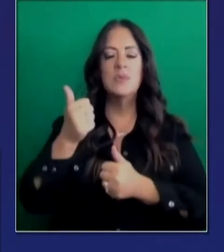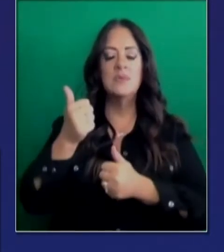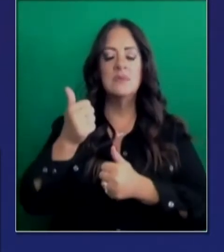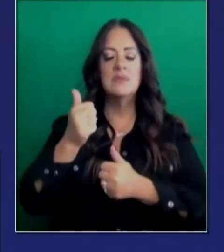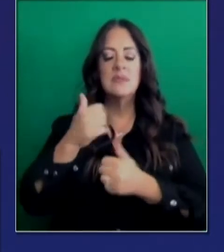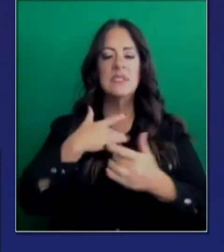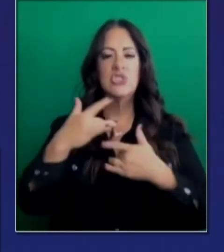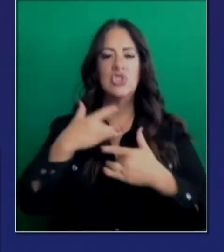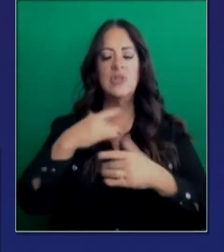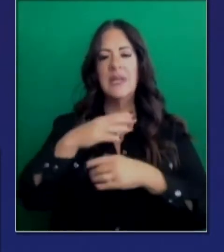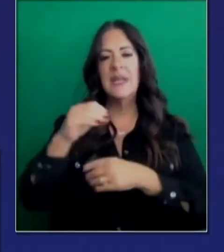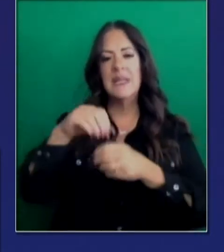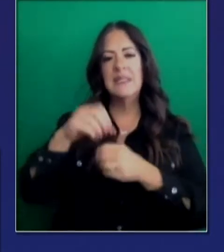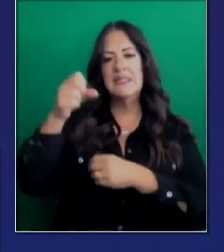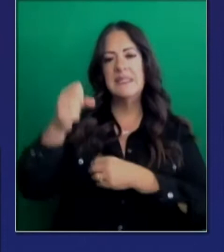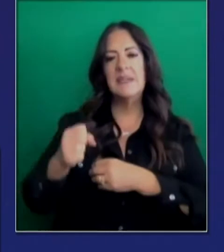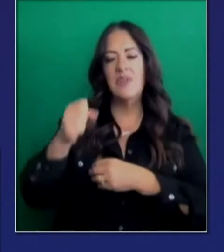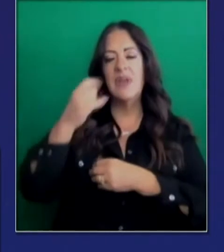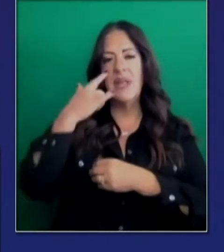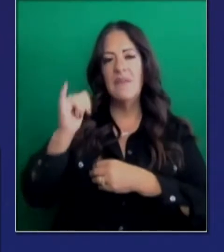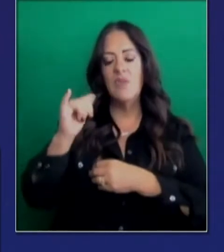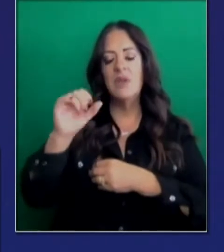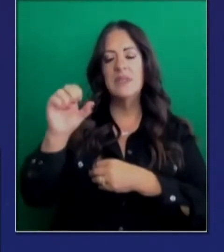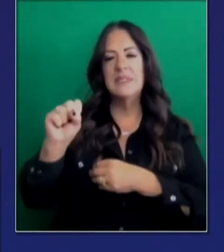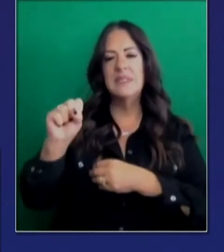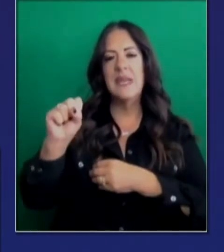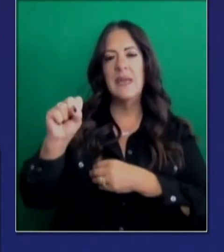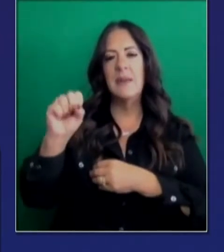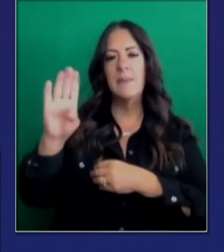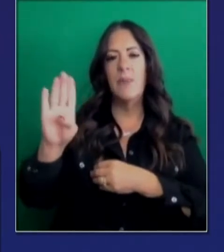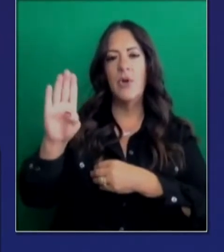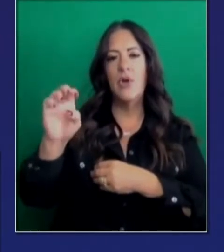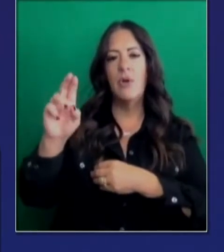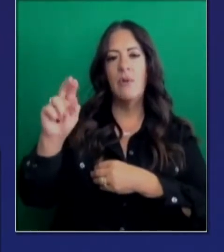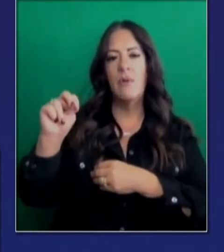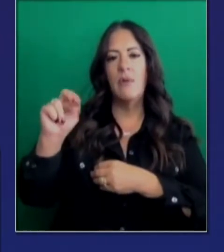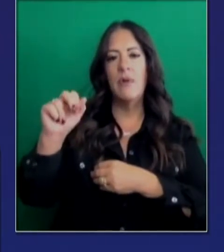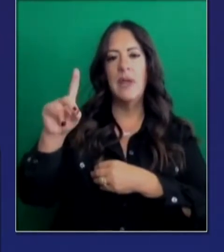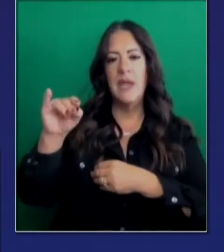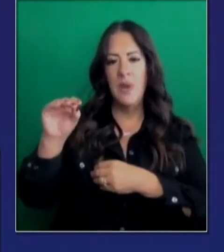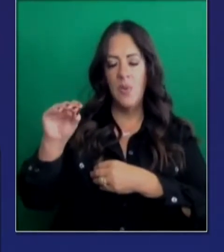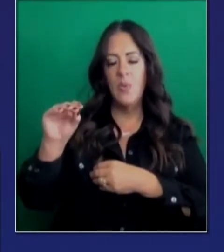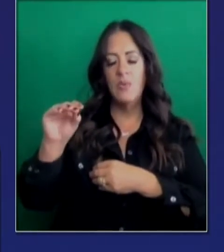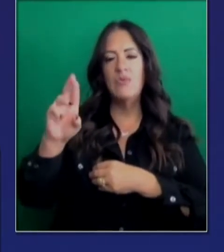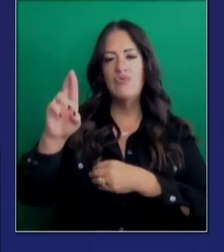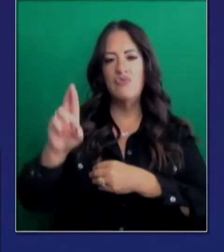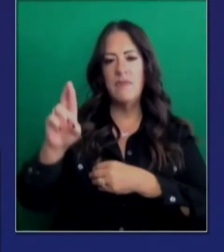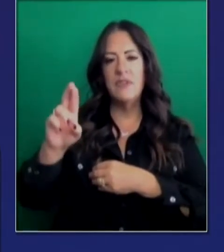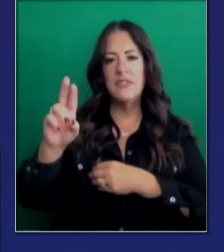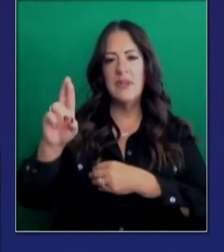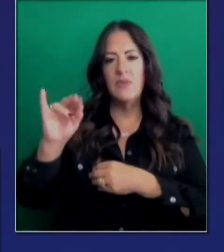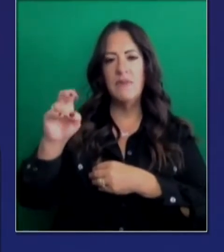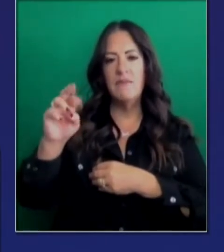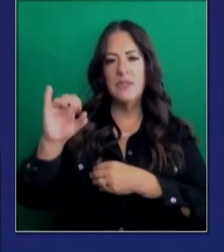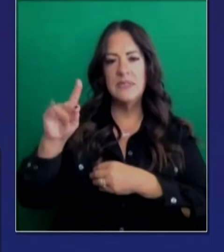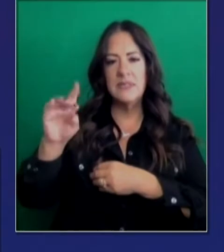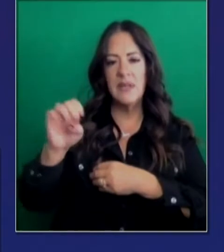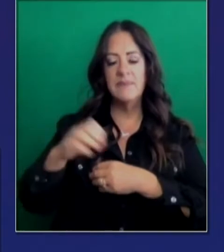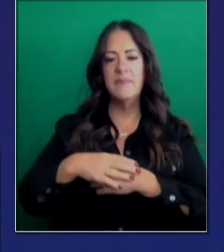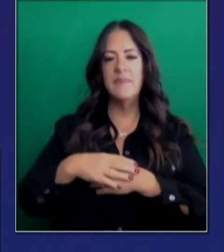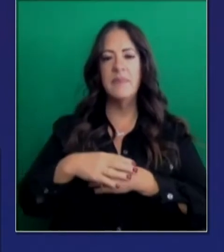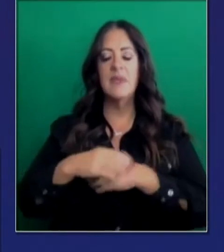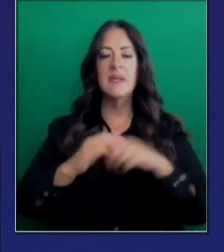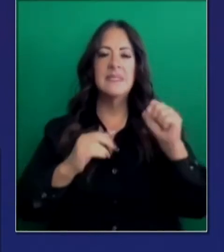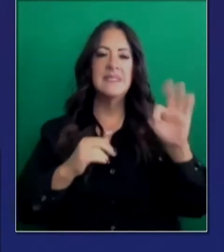Bernardino Riverside, and notably LA areas. Bay Area expressing obviously deeper concern around ICU